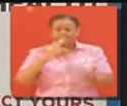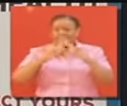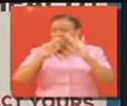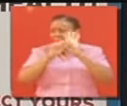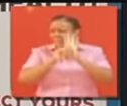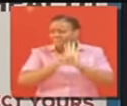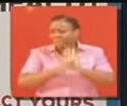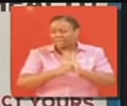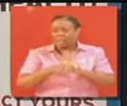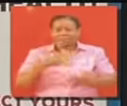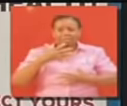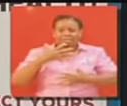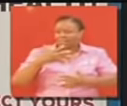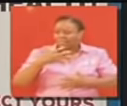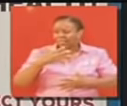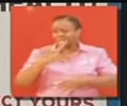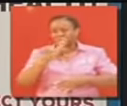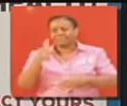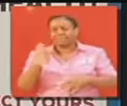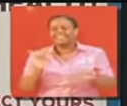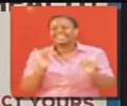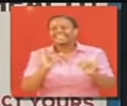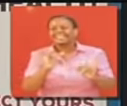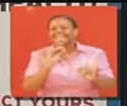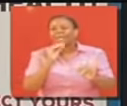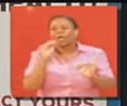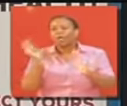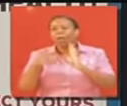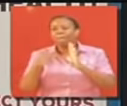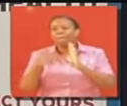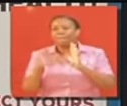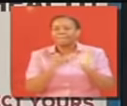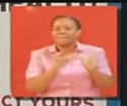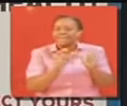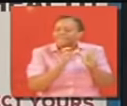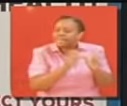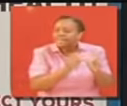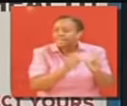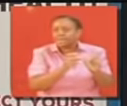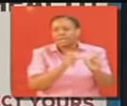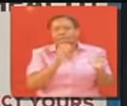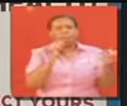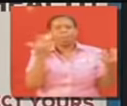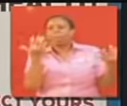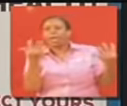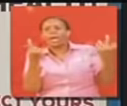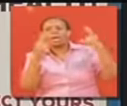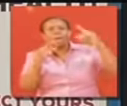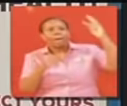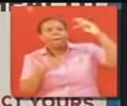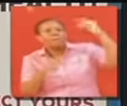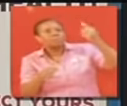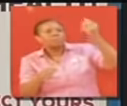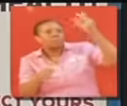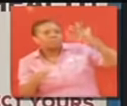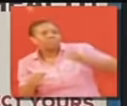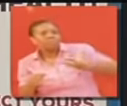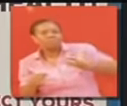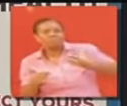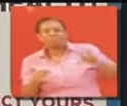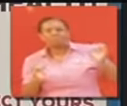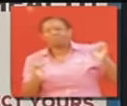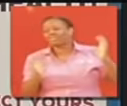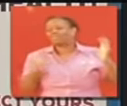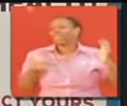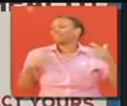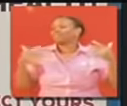your assessment. So you don't have to wait for an instruction to tell you don't go to work, don't go out into public places. You begin that